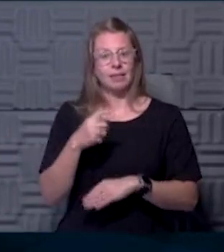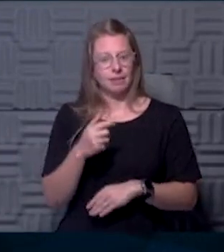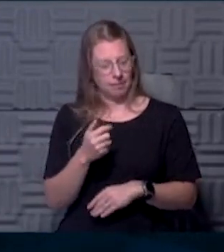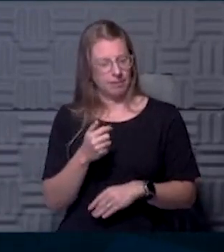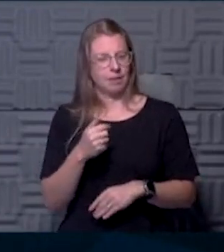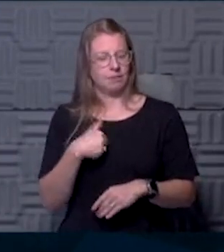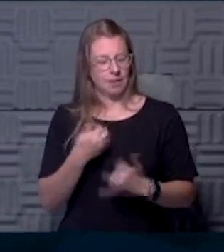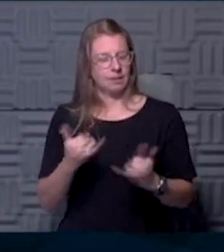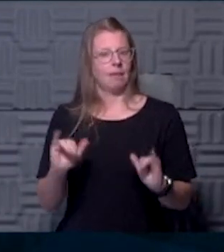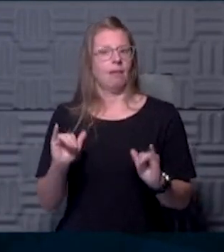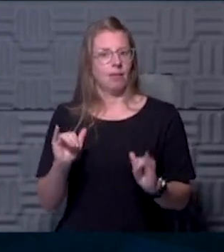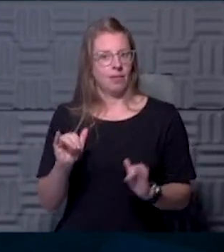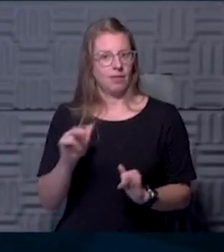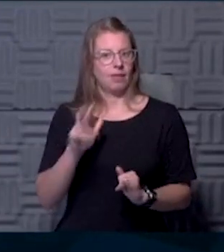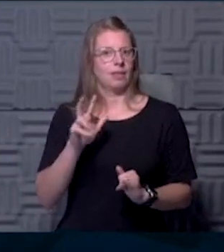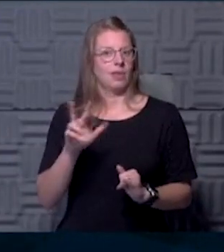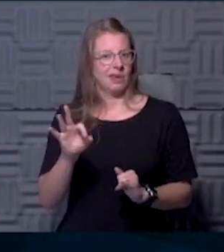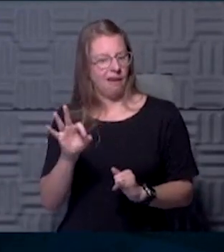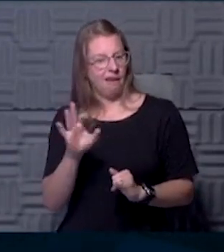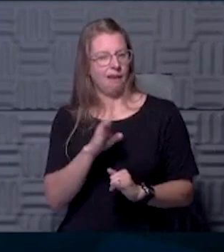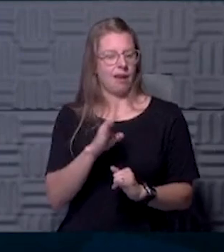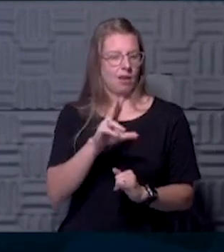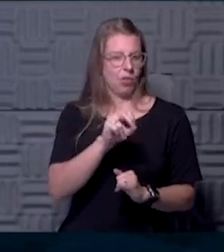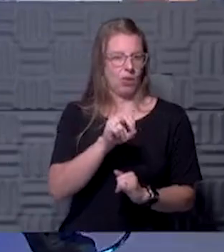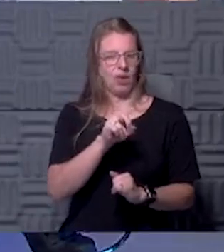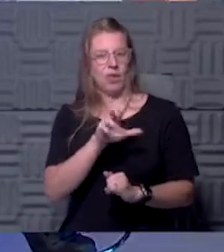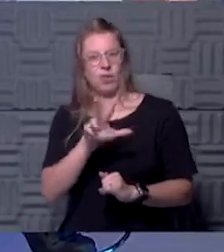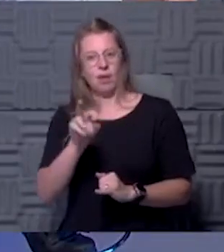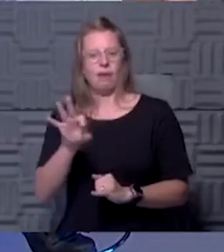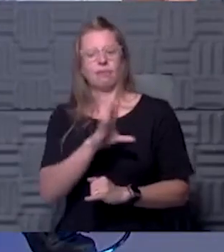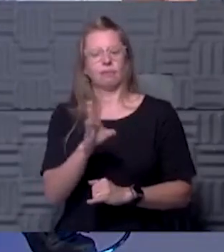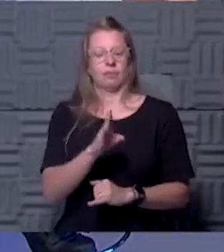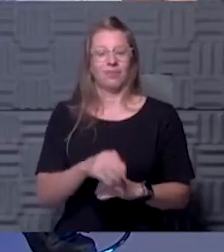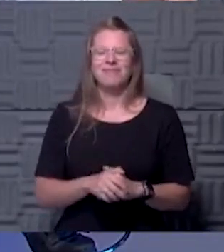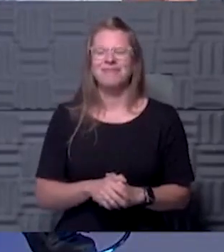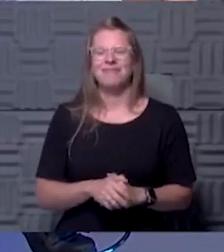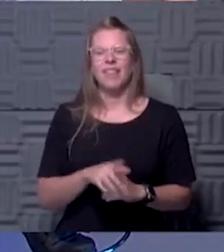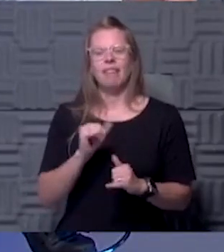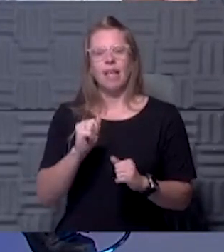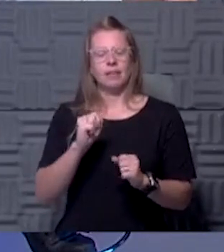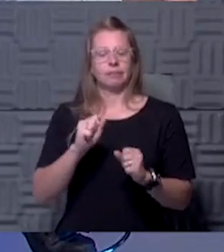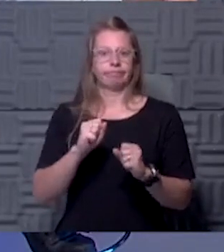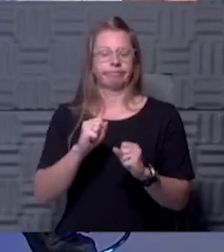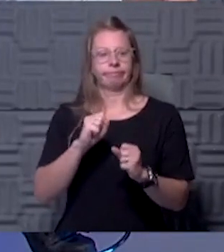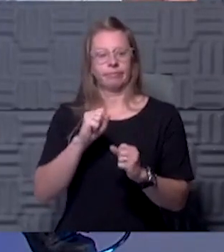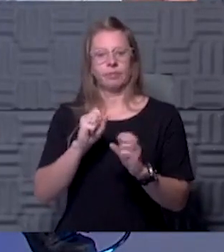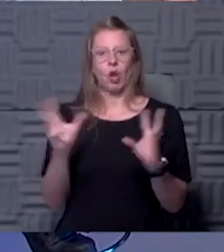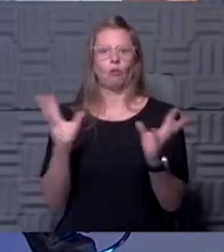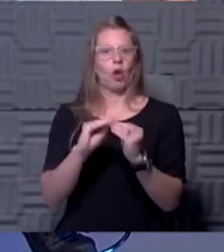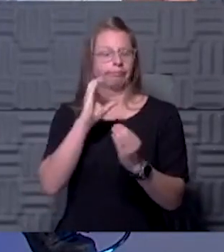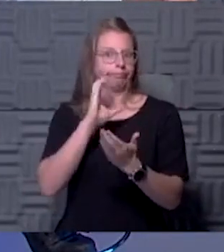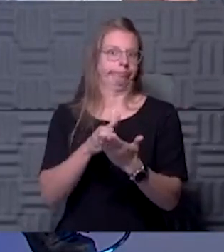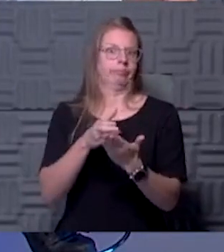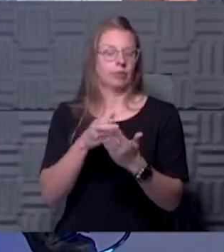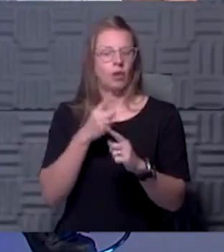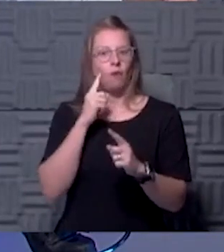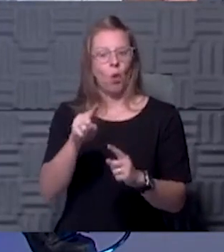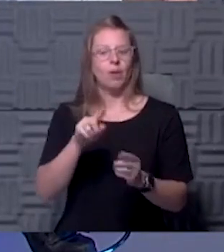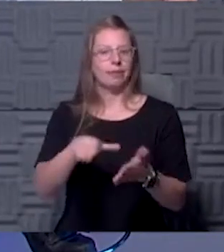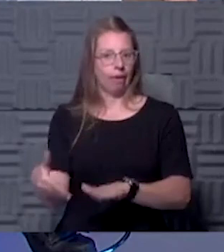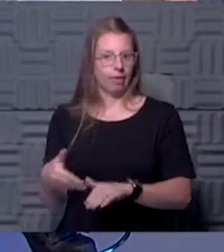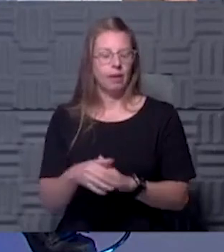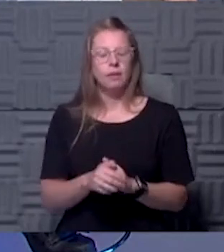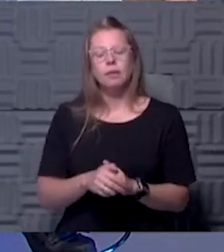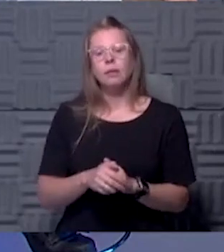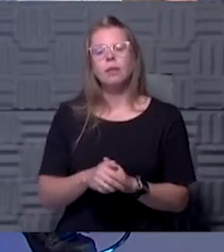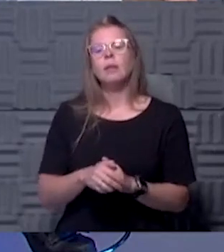maybe. So that sort of tells you the picture about deaths. You know, we said we would share a lot of information about the deaths and about the way